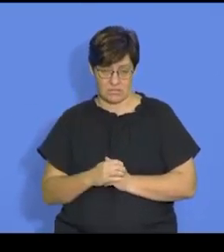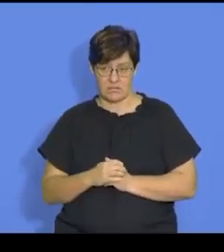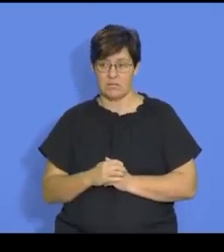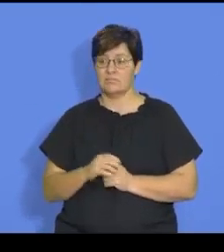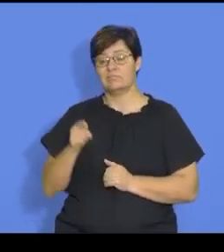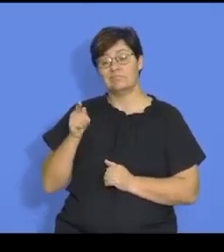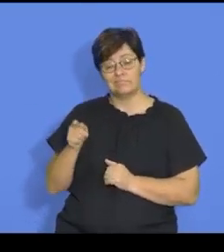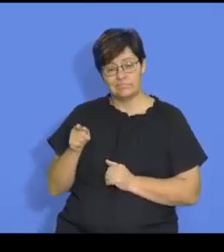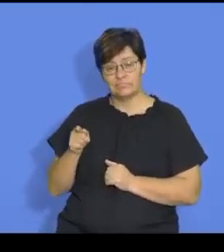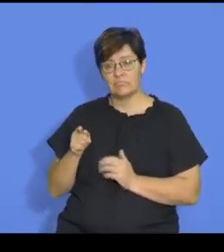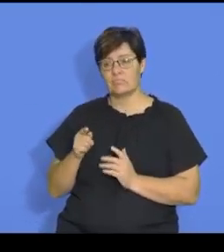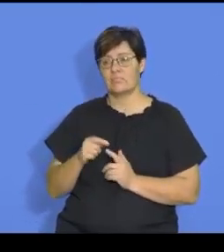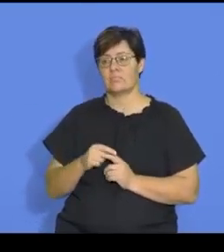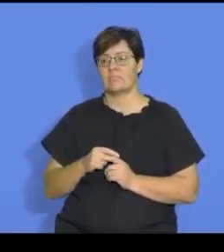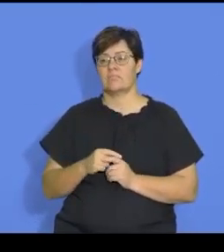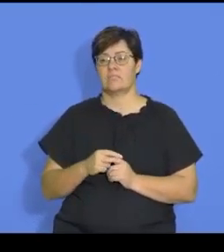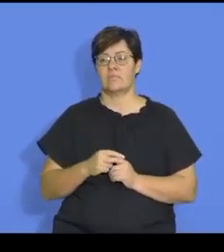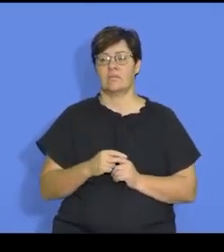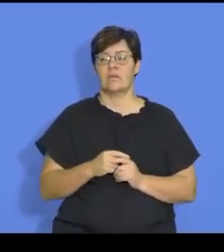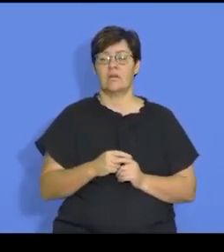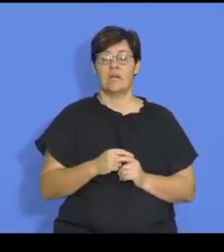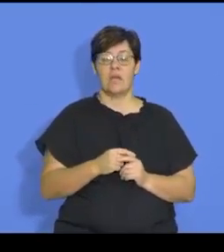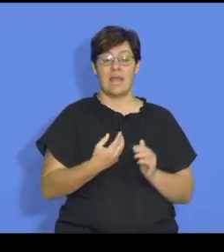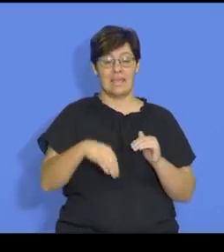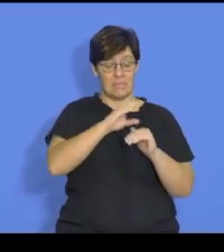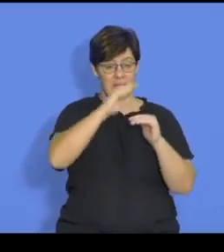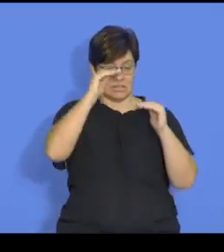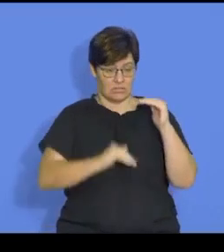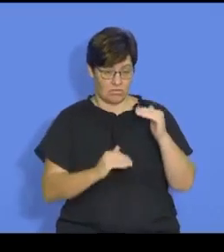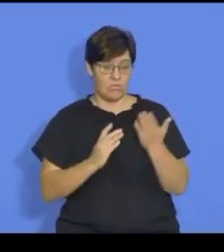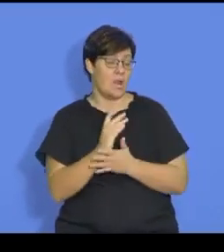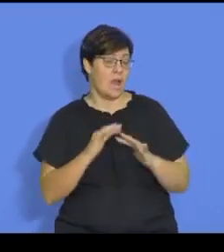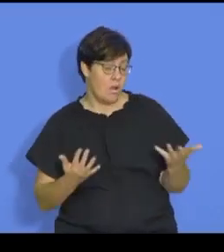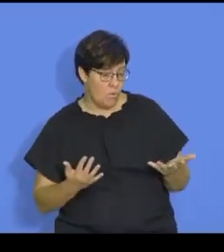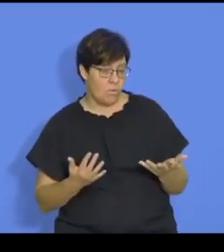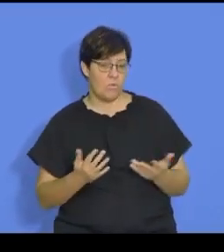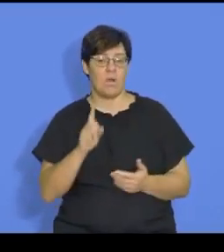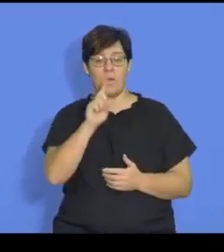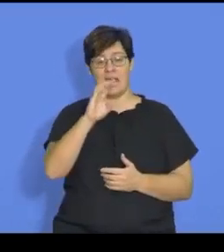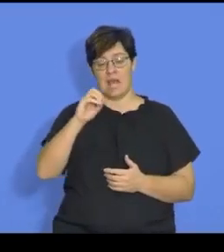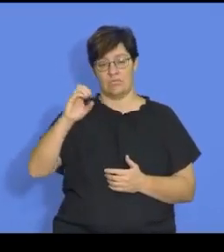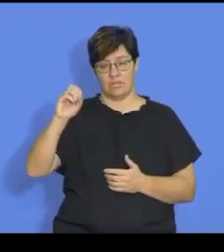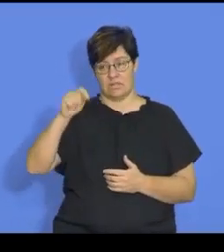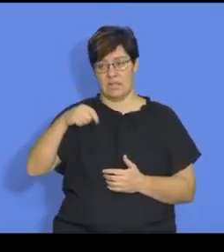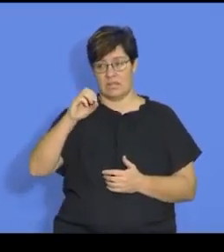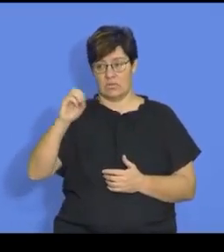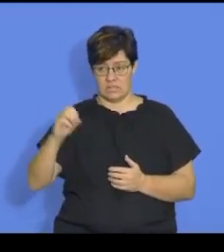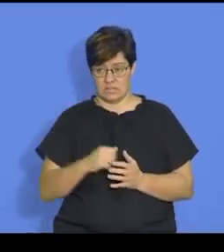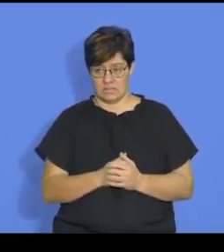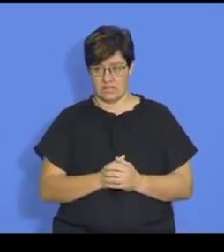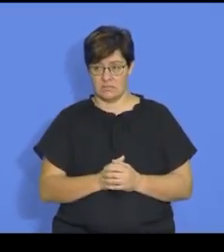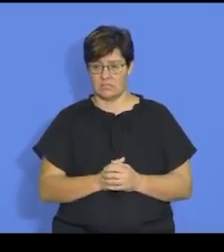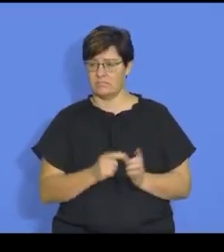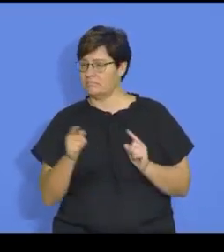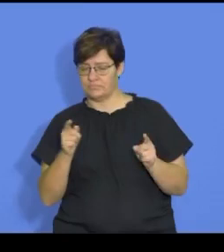partner Candace decreased her capital by 100,000. So that's what I'm given thus far. Let's see what